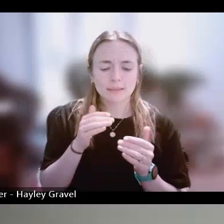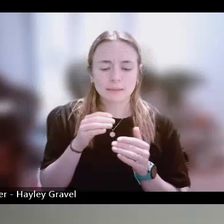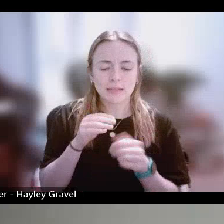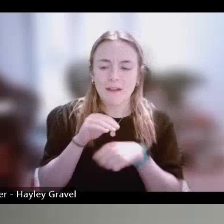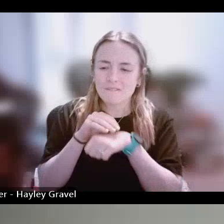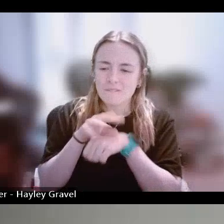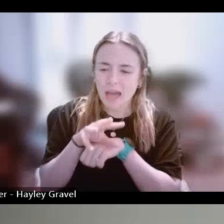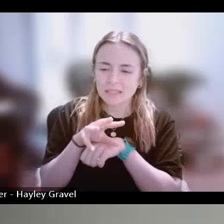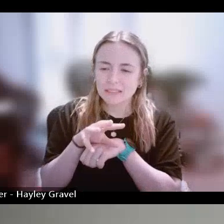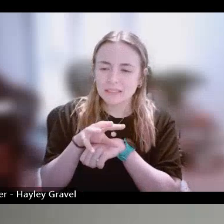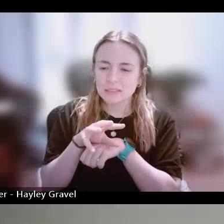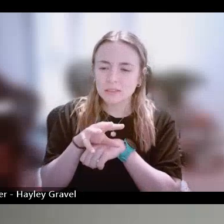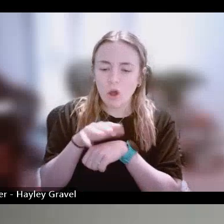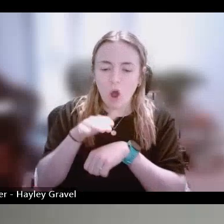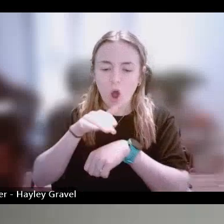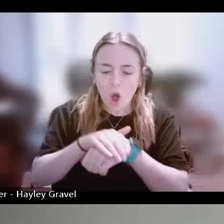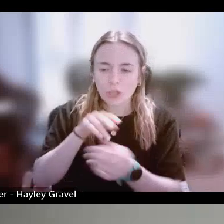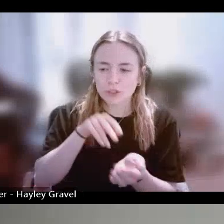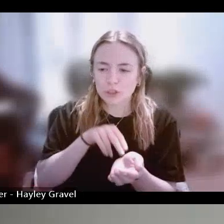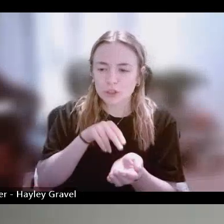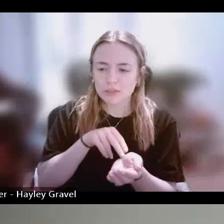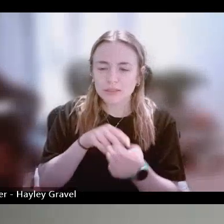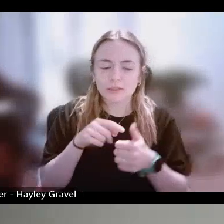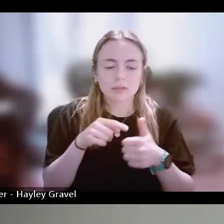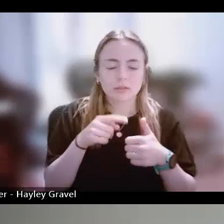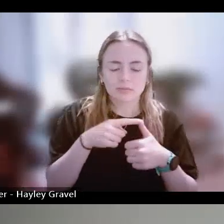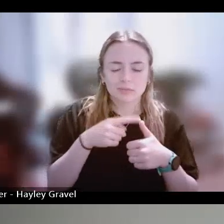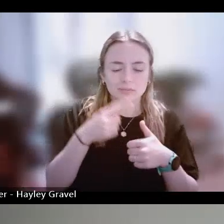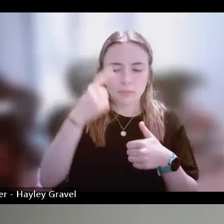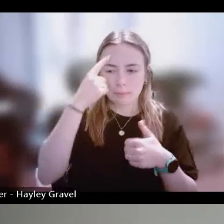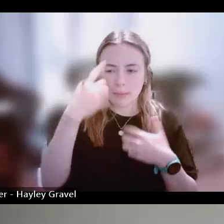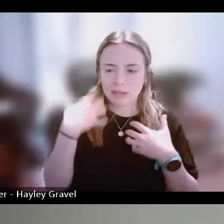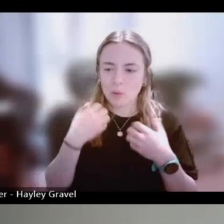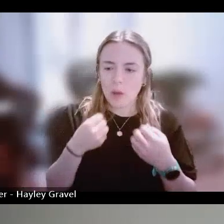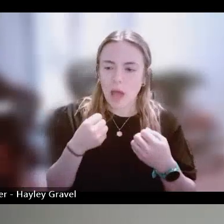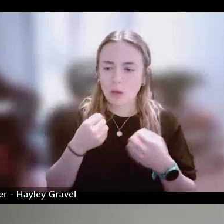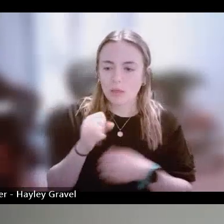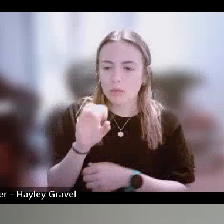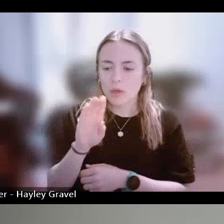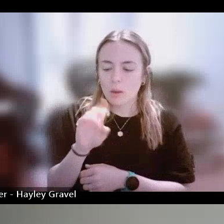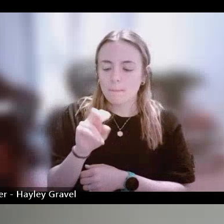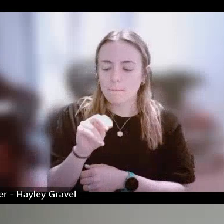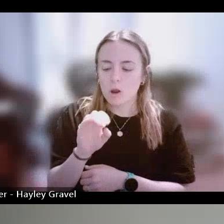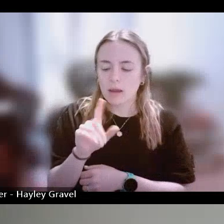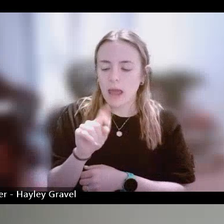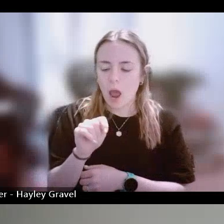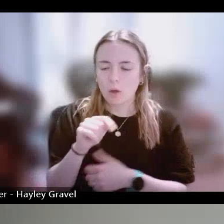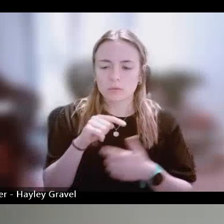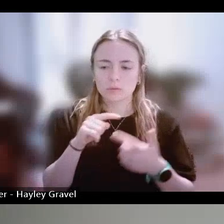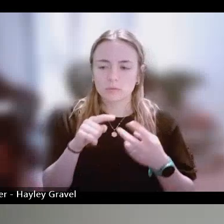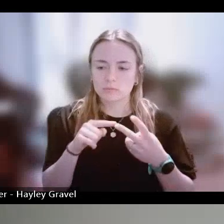like the mental health, burnout, and can cause a lot of nurses to quit.